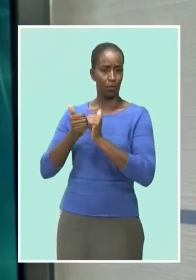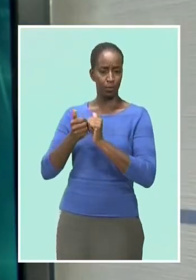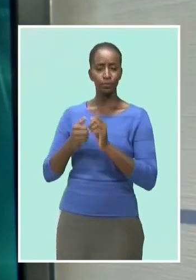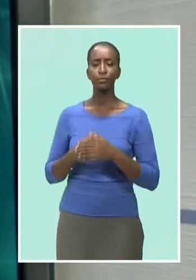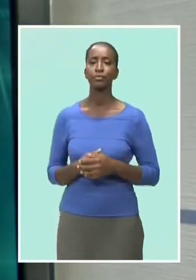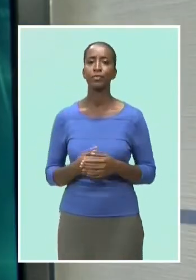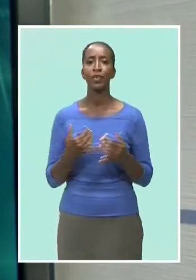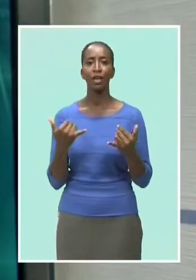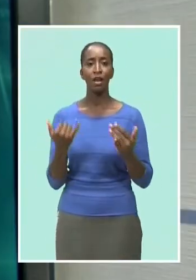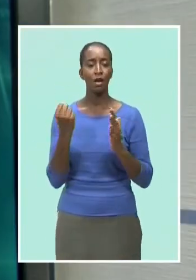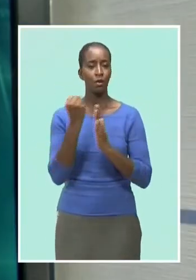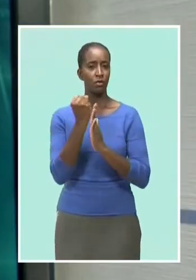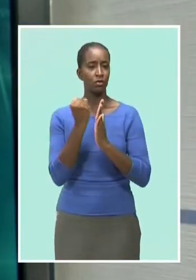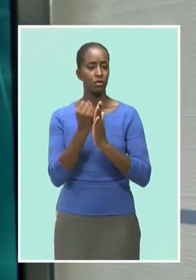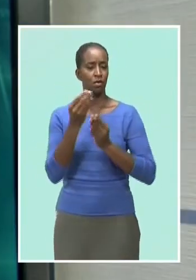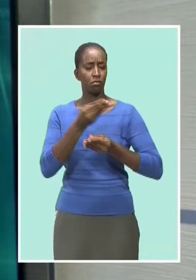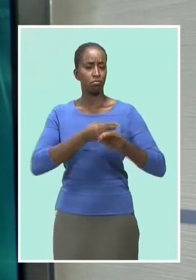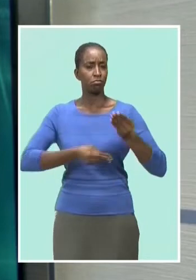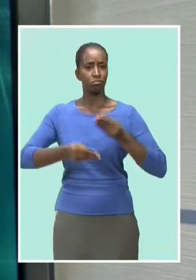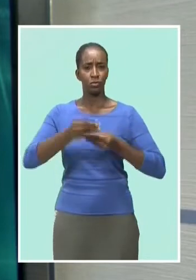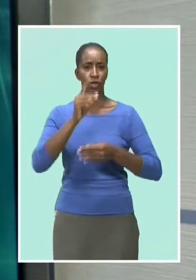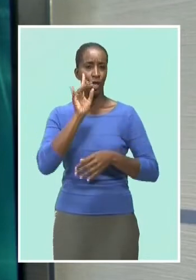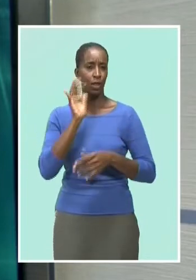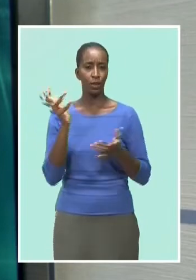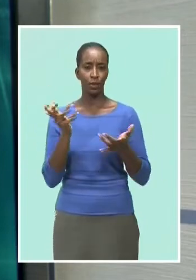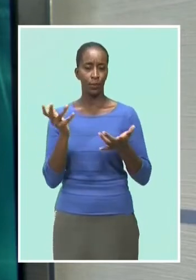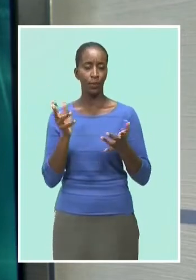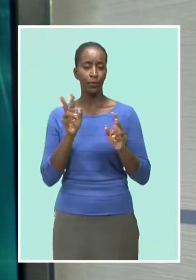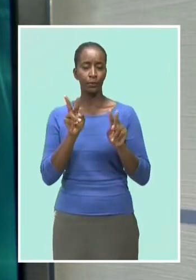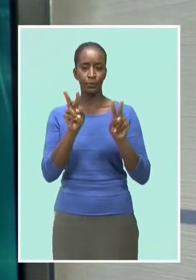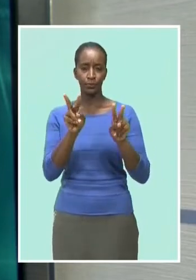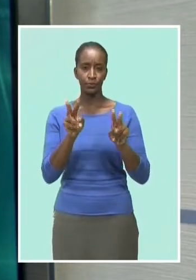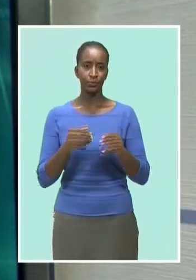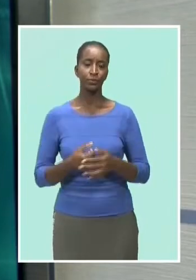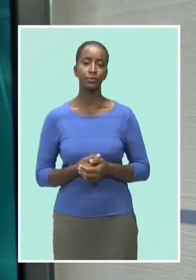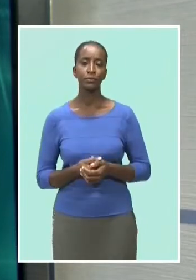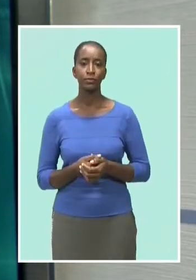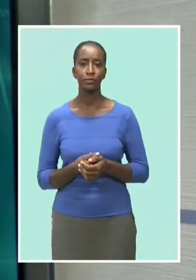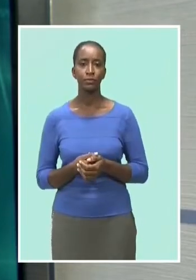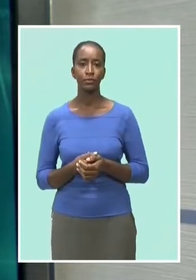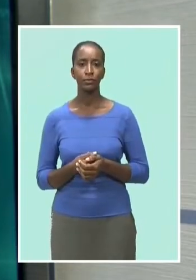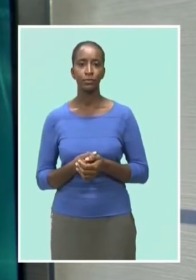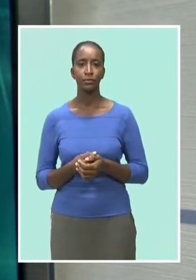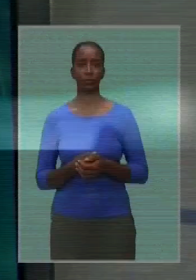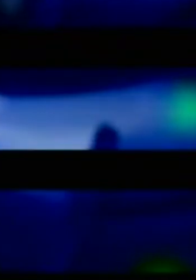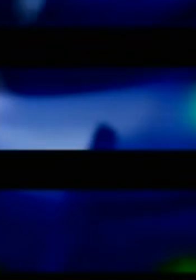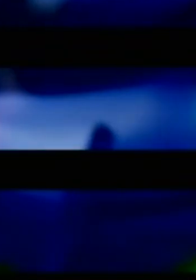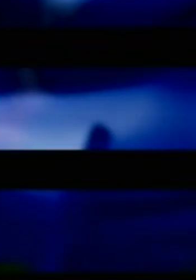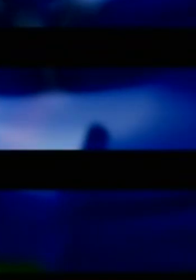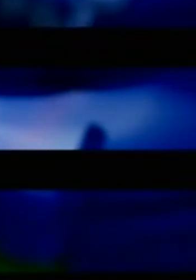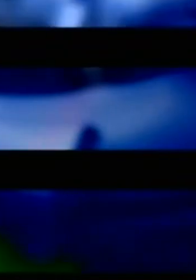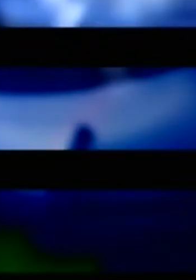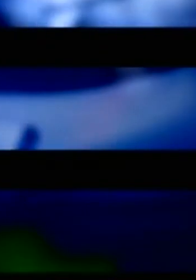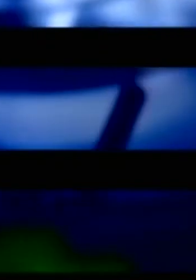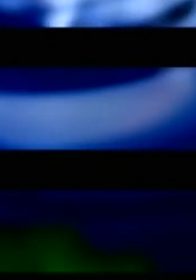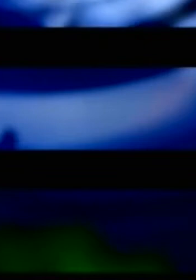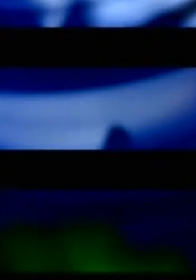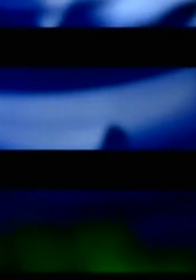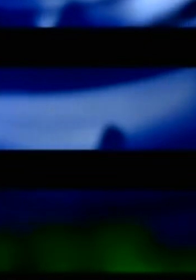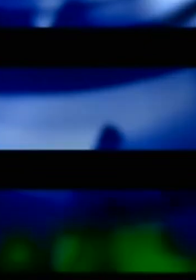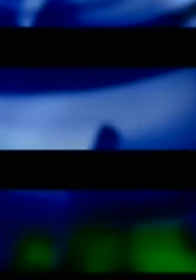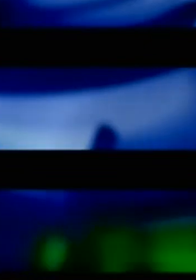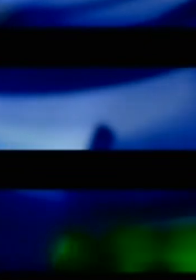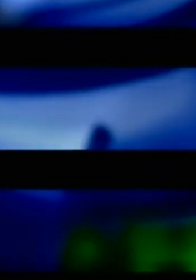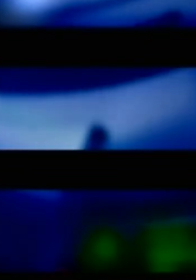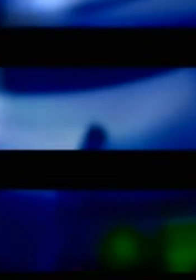now to take a look at how those stocks traded on selected exchanges across our region. In Jamaica,